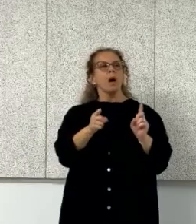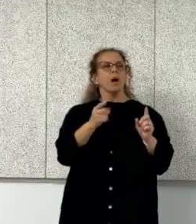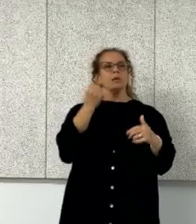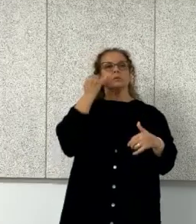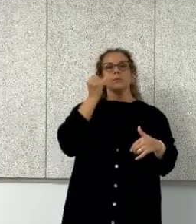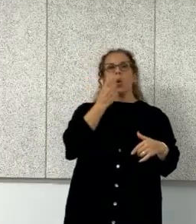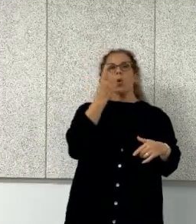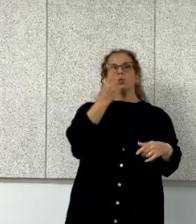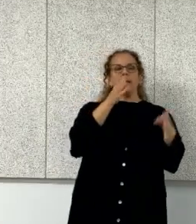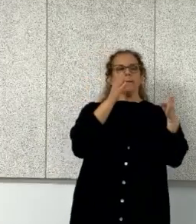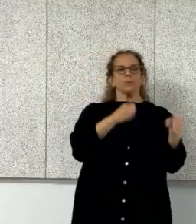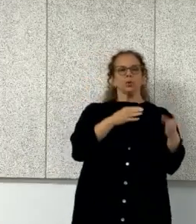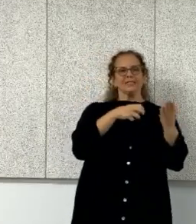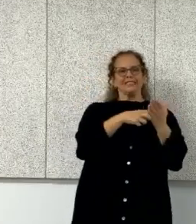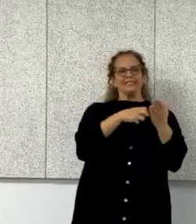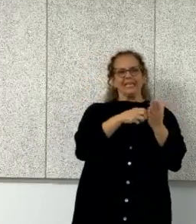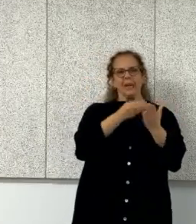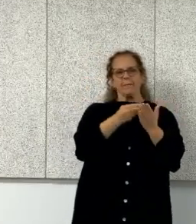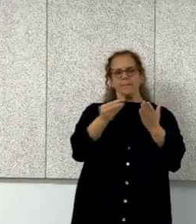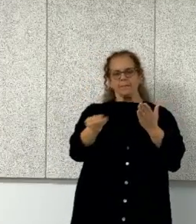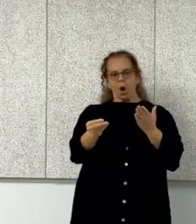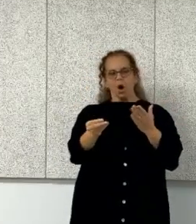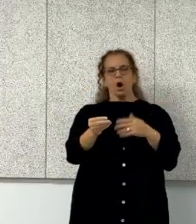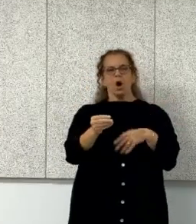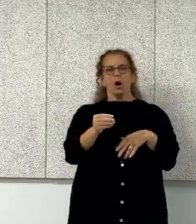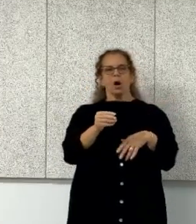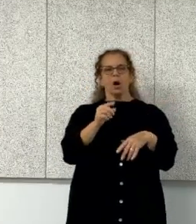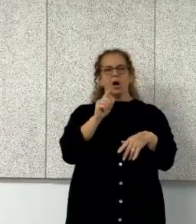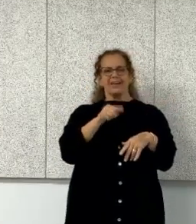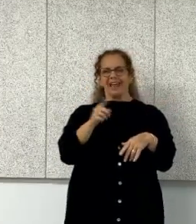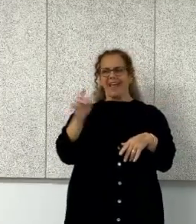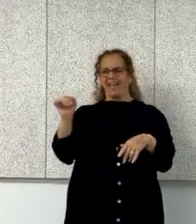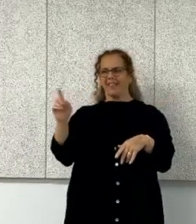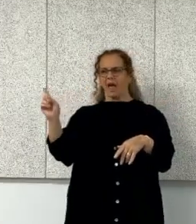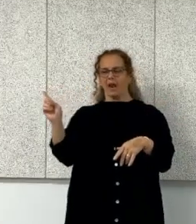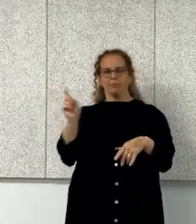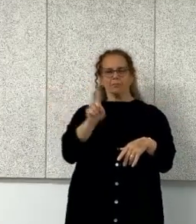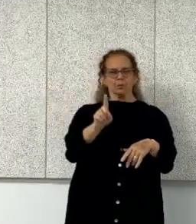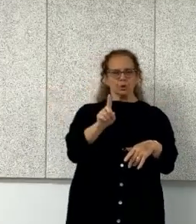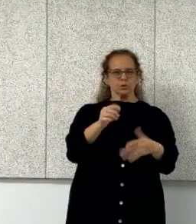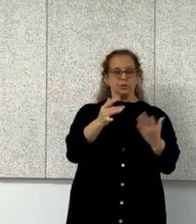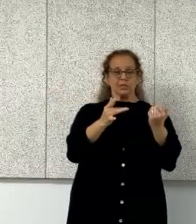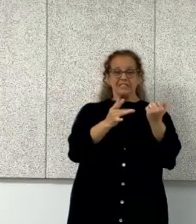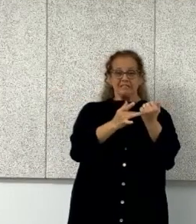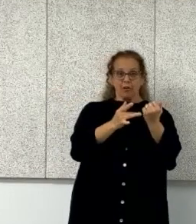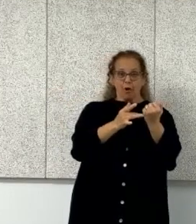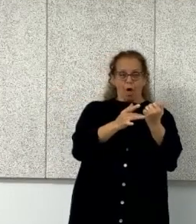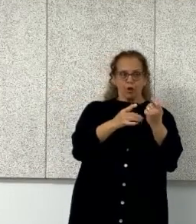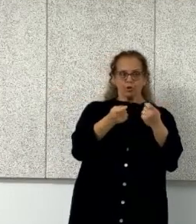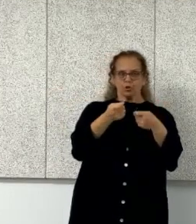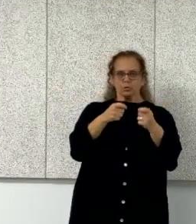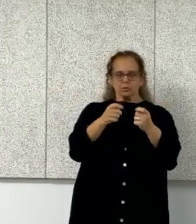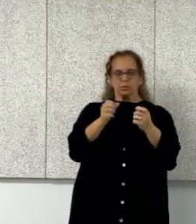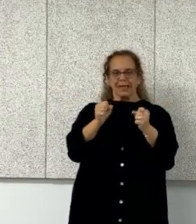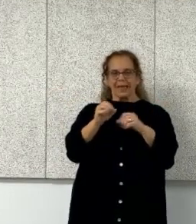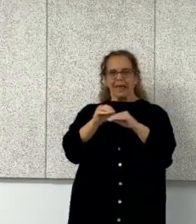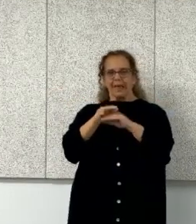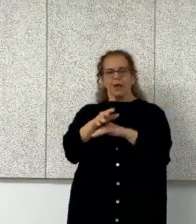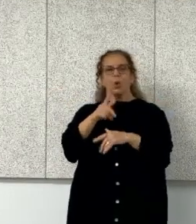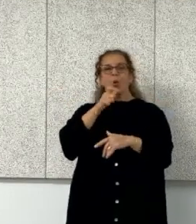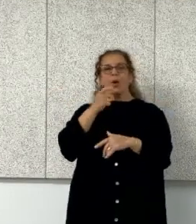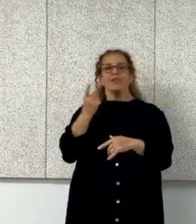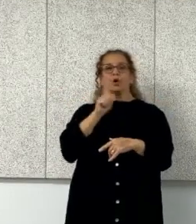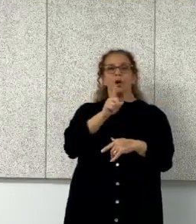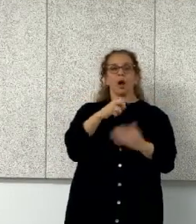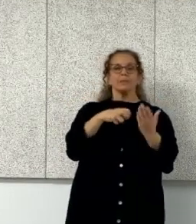that's not their first time with us, can we have that, like, when we scan our tickets, can that light up, which there is technology that can do this, that whoever's scanning tickets can